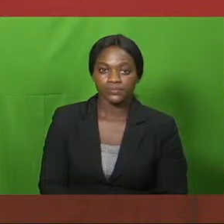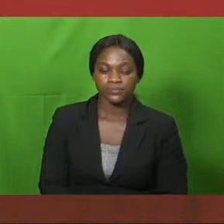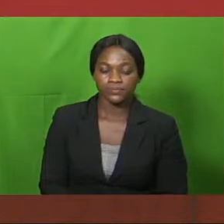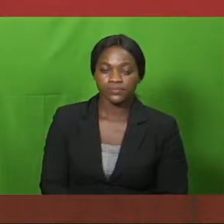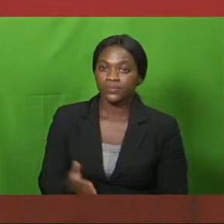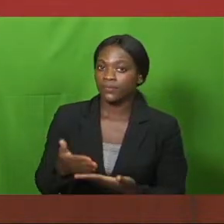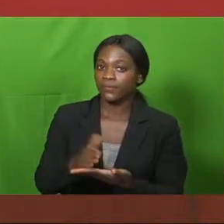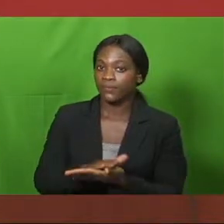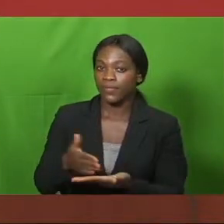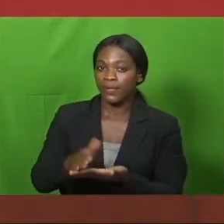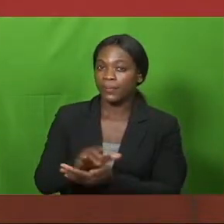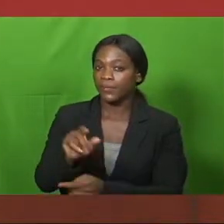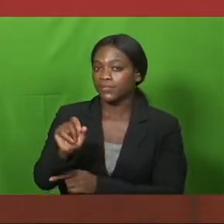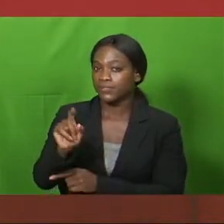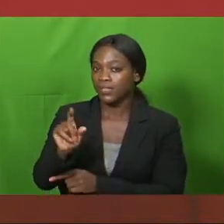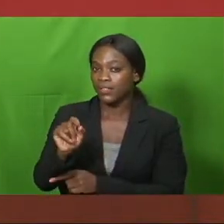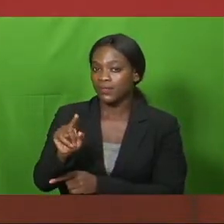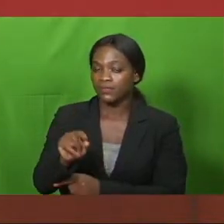Page 11.